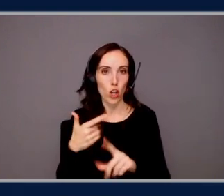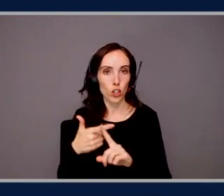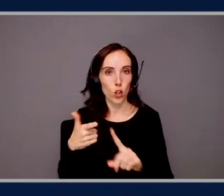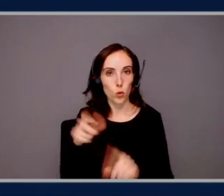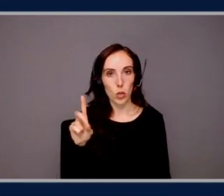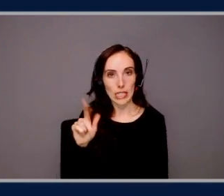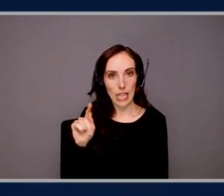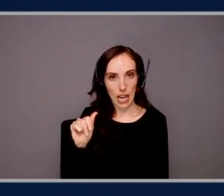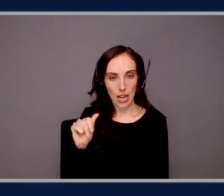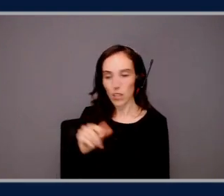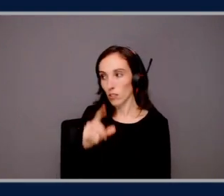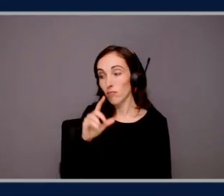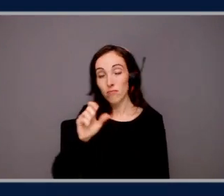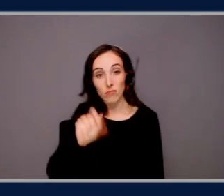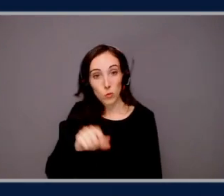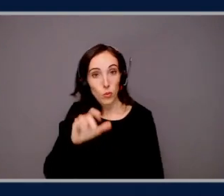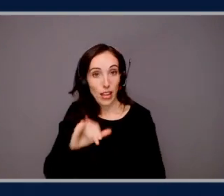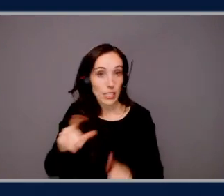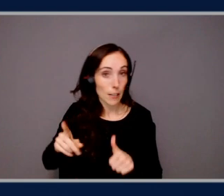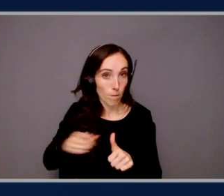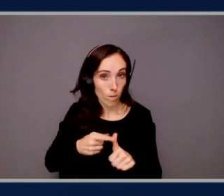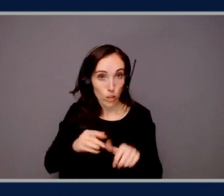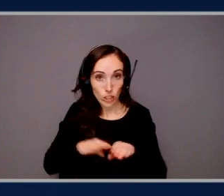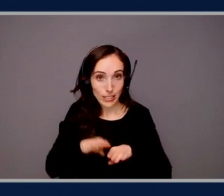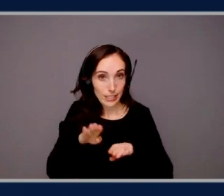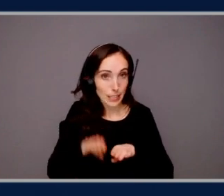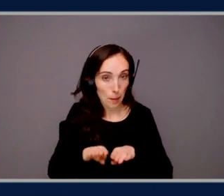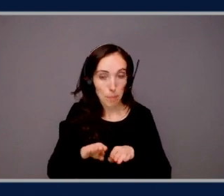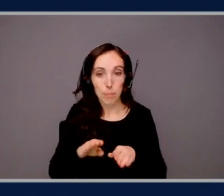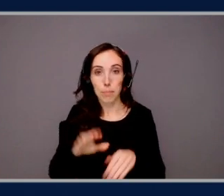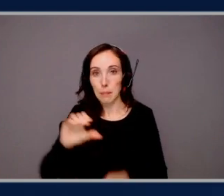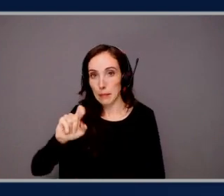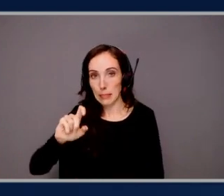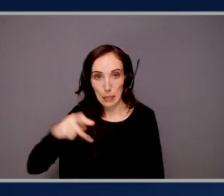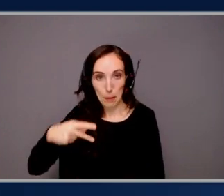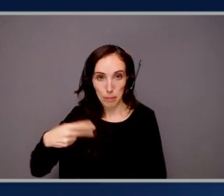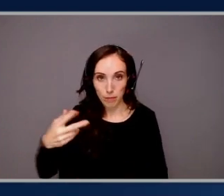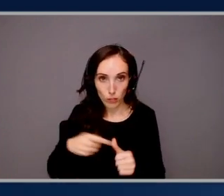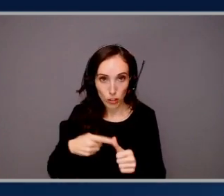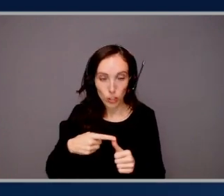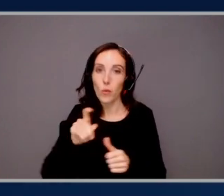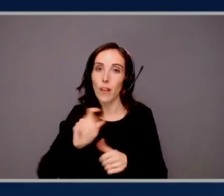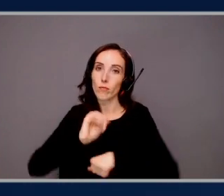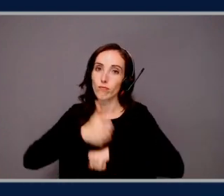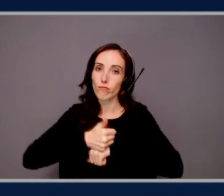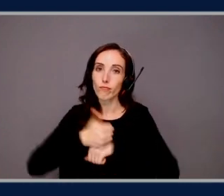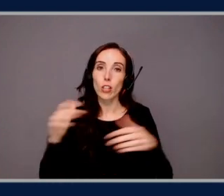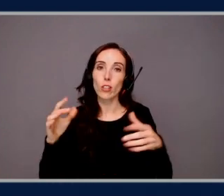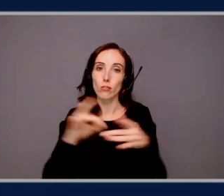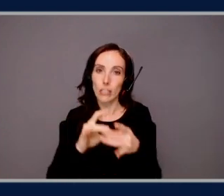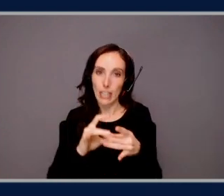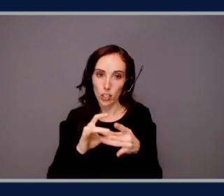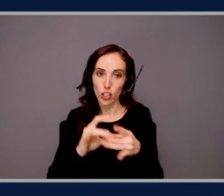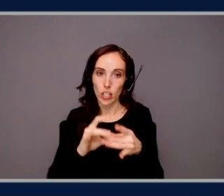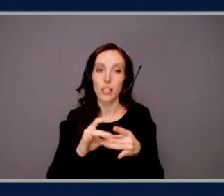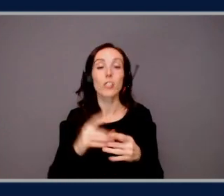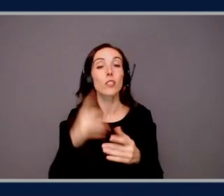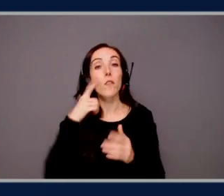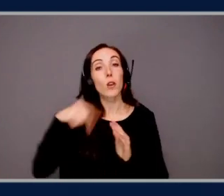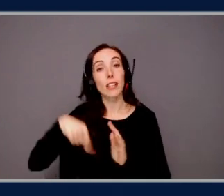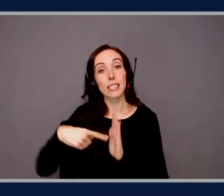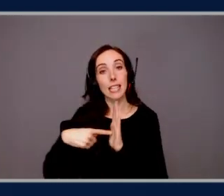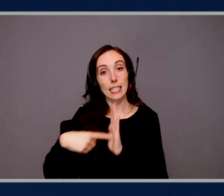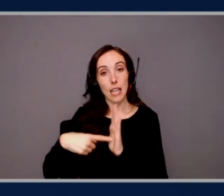be the first step, right? So in order to connect to anything, you're going to have to create a connection so that you can specify that. So for this example, you